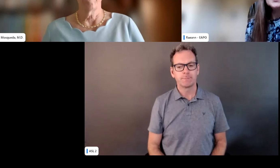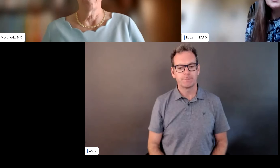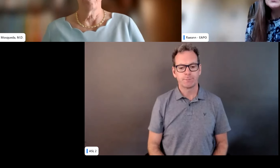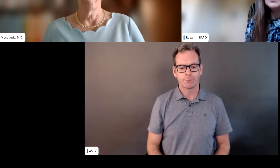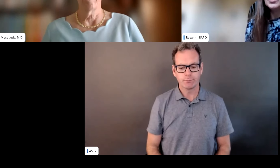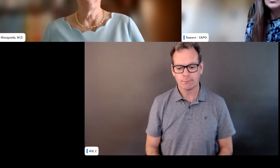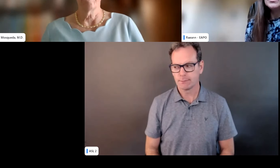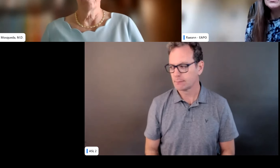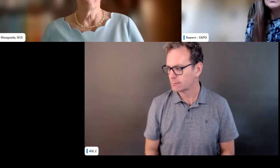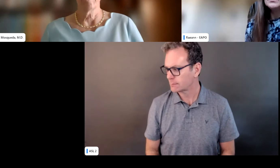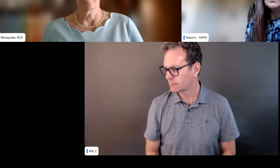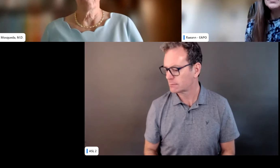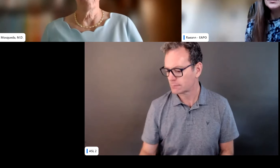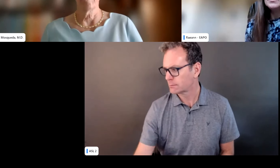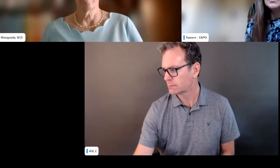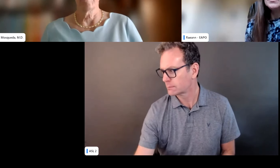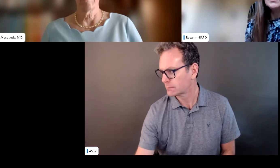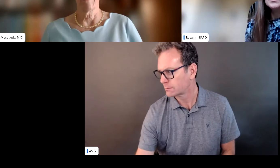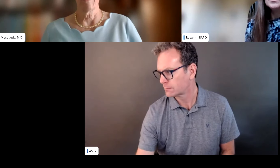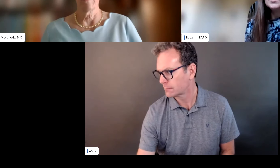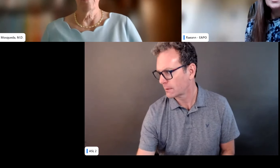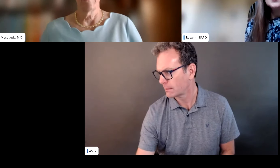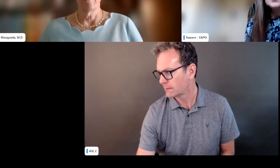Guess it's asking more. Yeah.